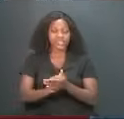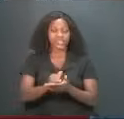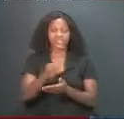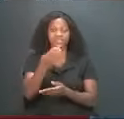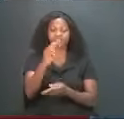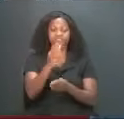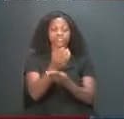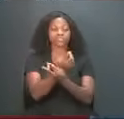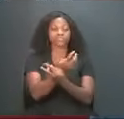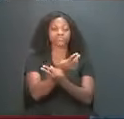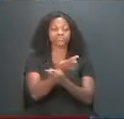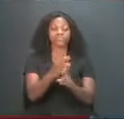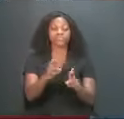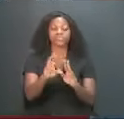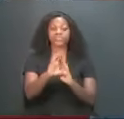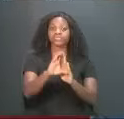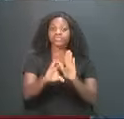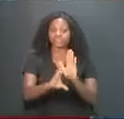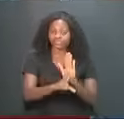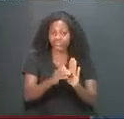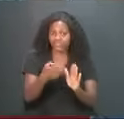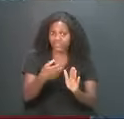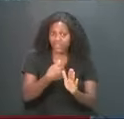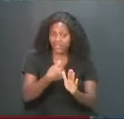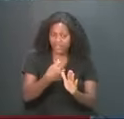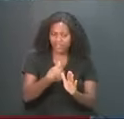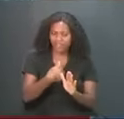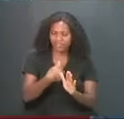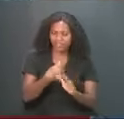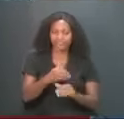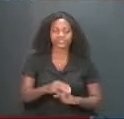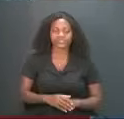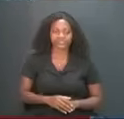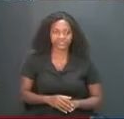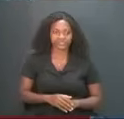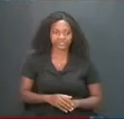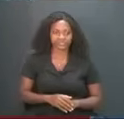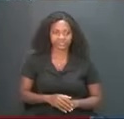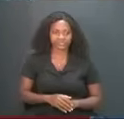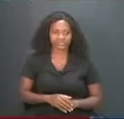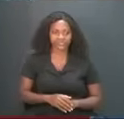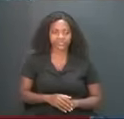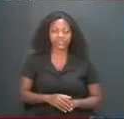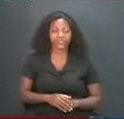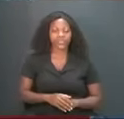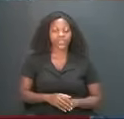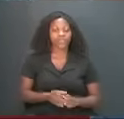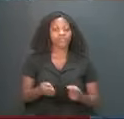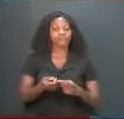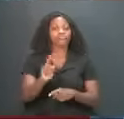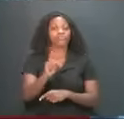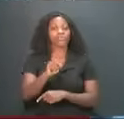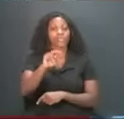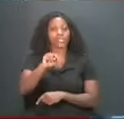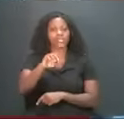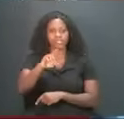Republican Constitution is a product of the National Democratic Congress.